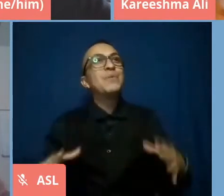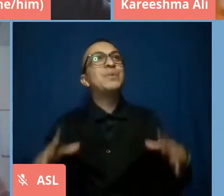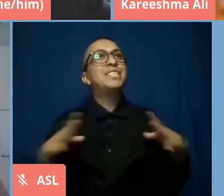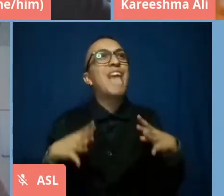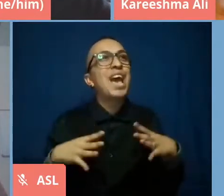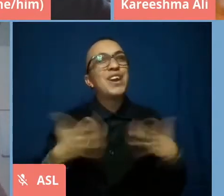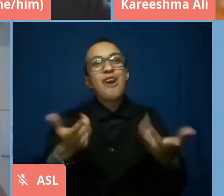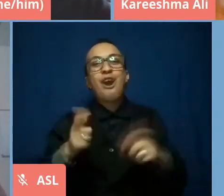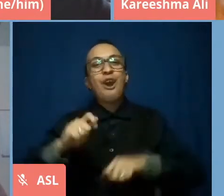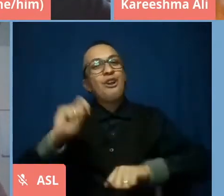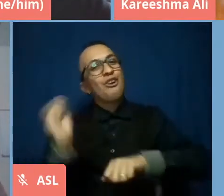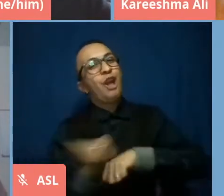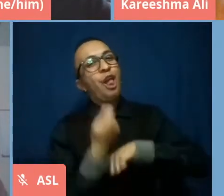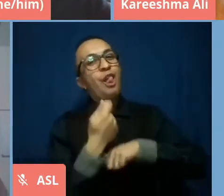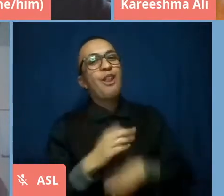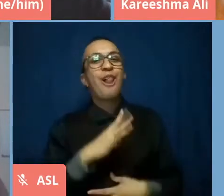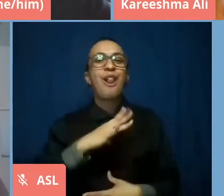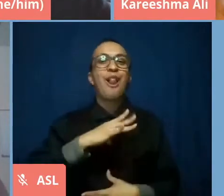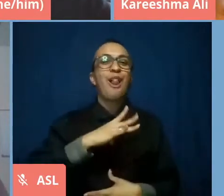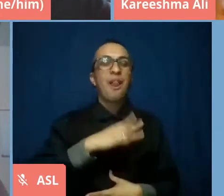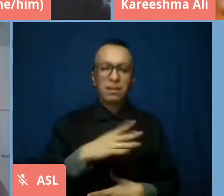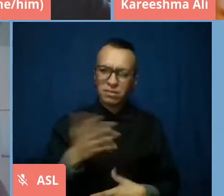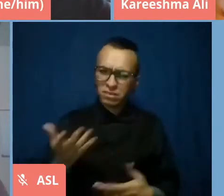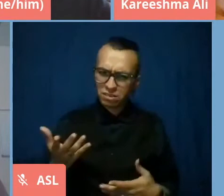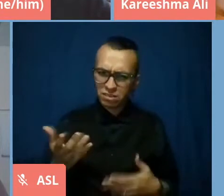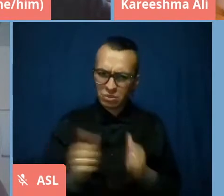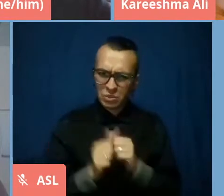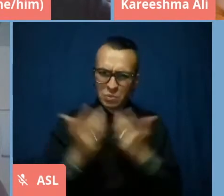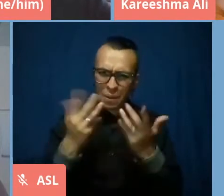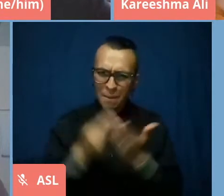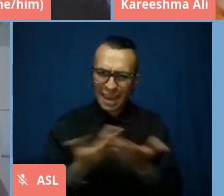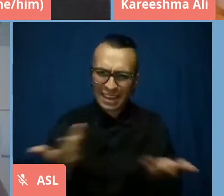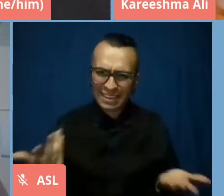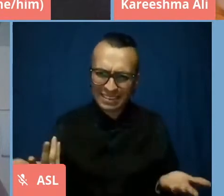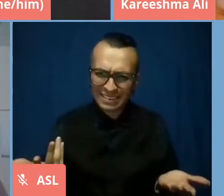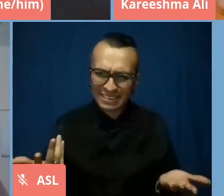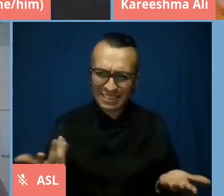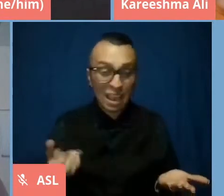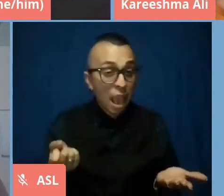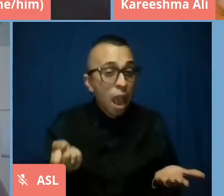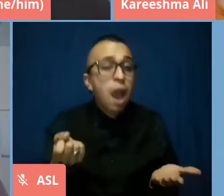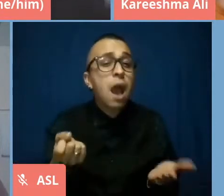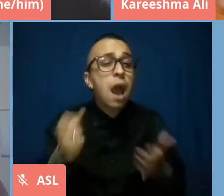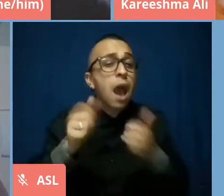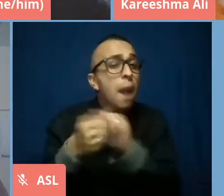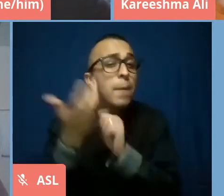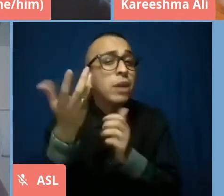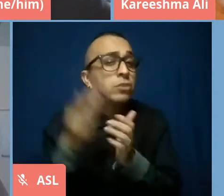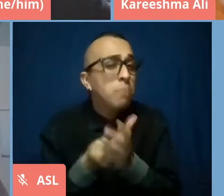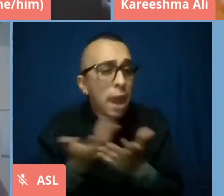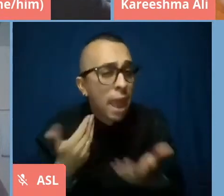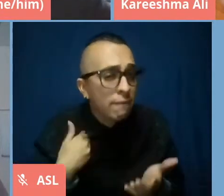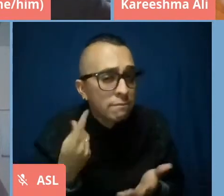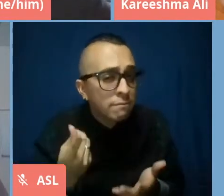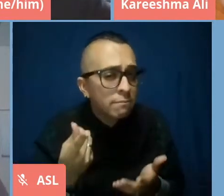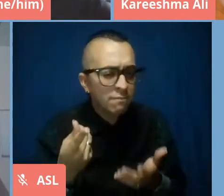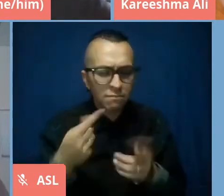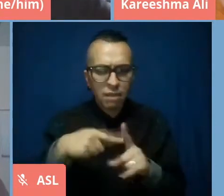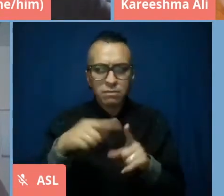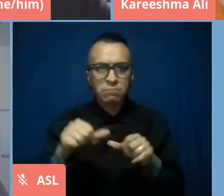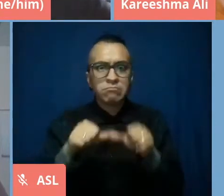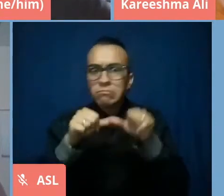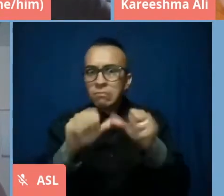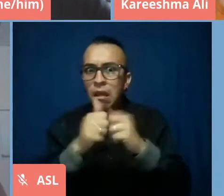and is with what money, how much, and for how long,